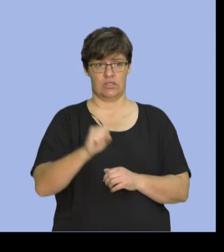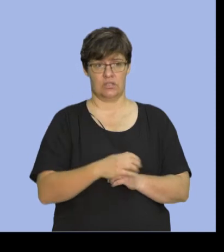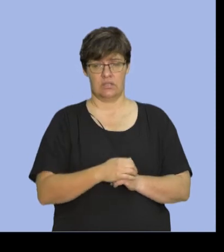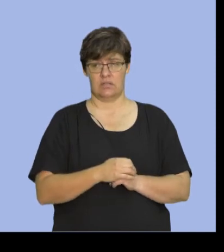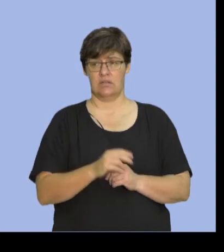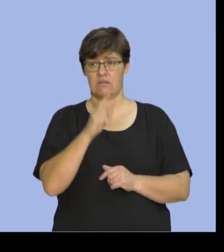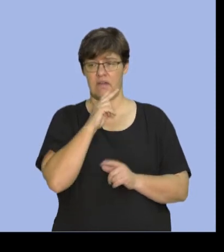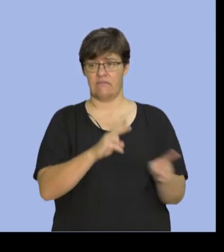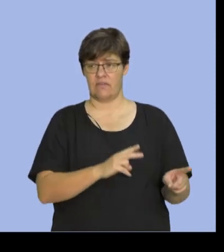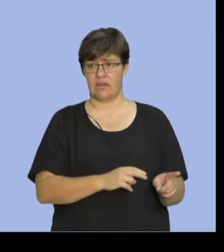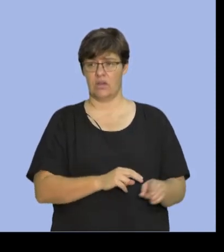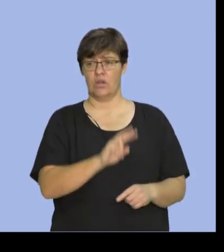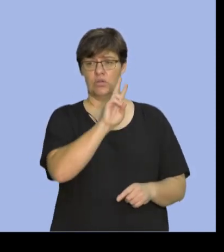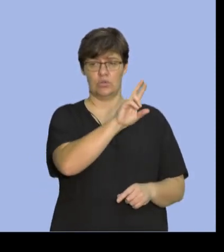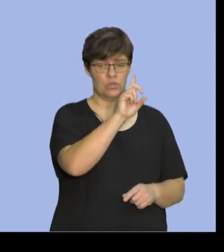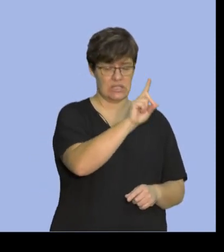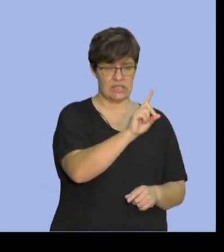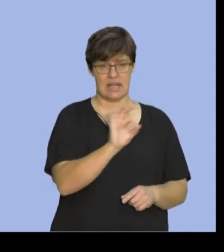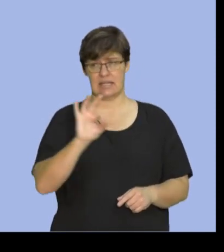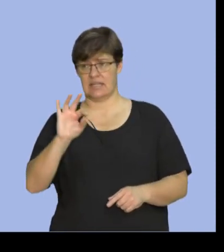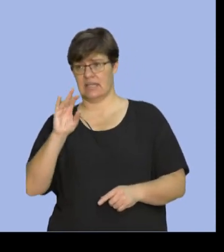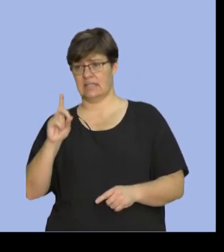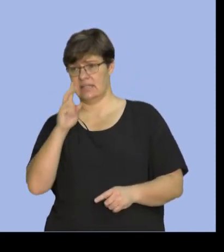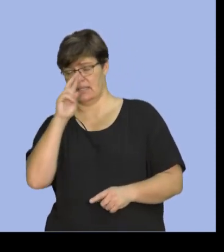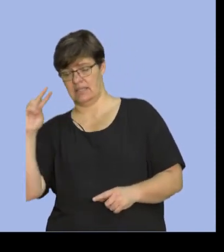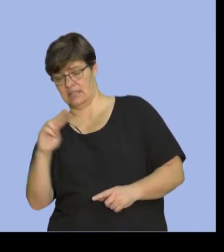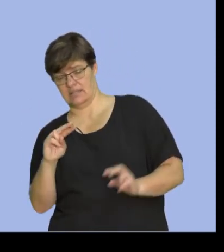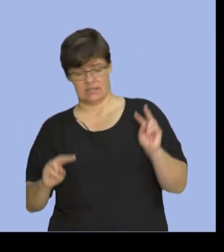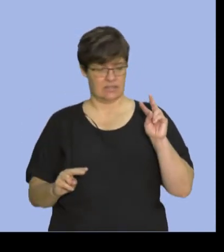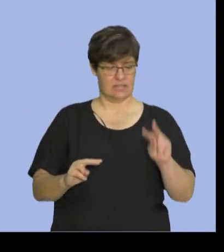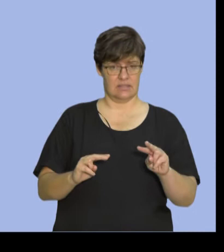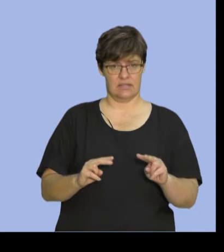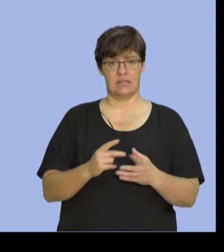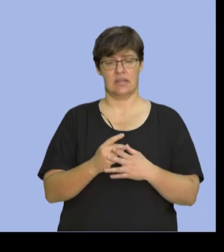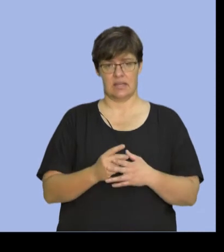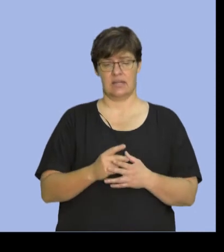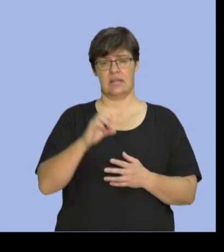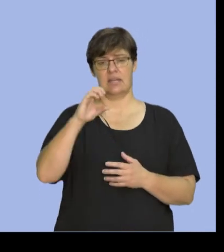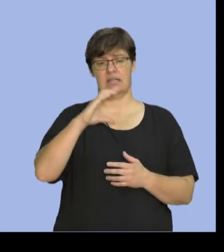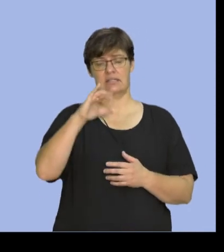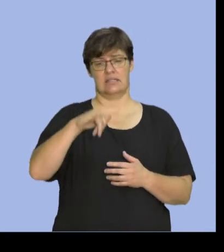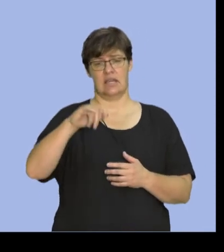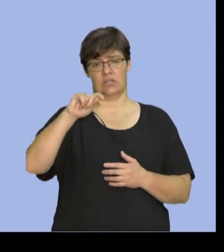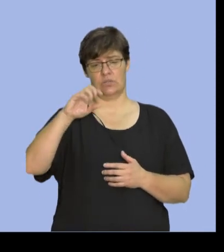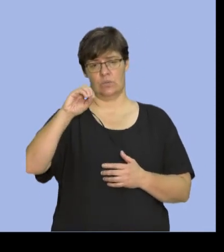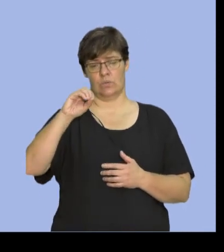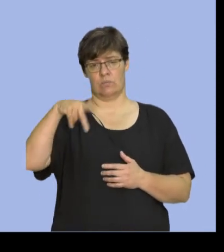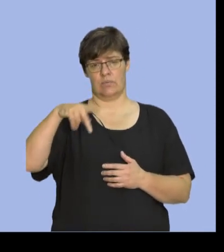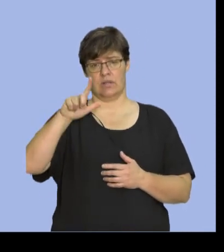a three-dimensional image of how these would appear in the cytoplasm. So these are